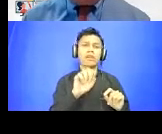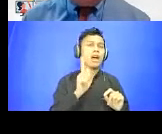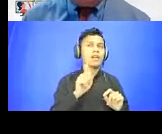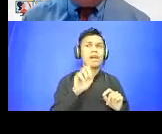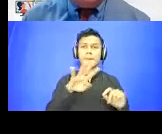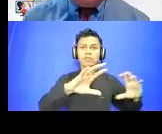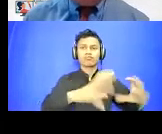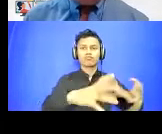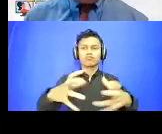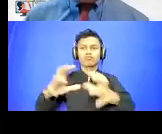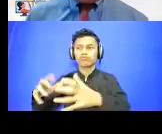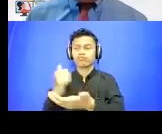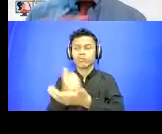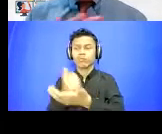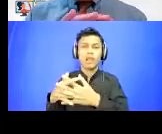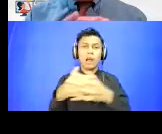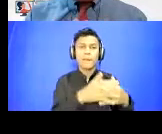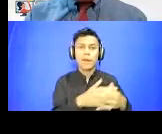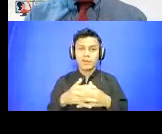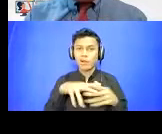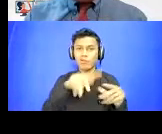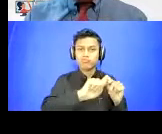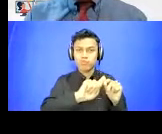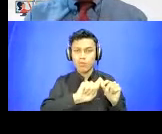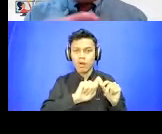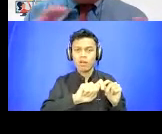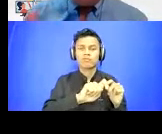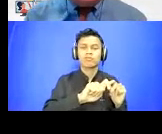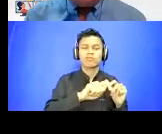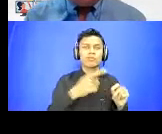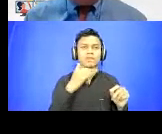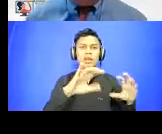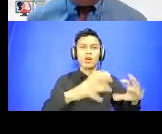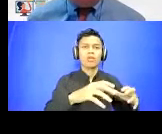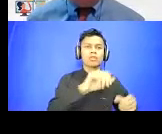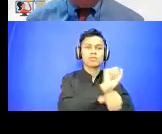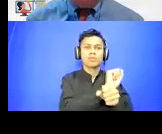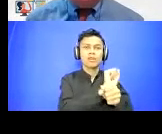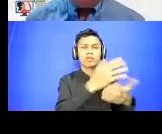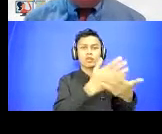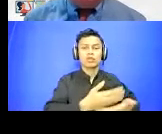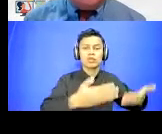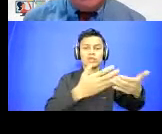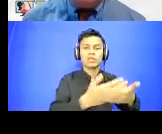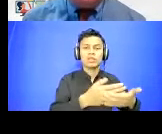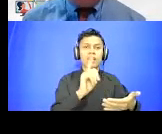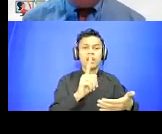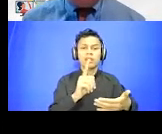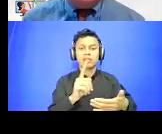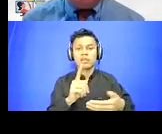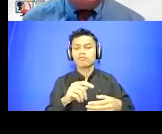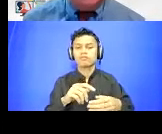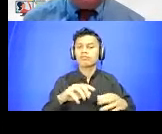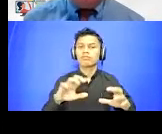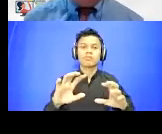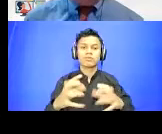Association of Social Work Boards, that is the organization that regulates social work, the Council on Social